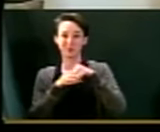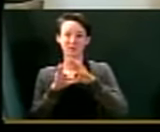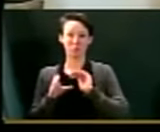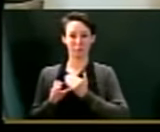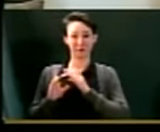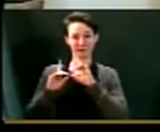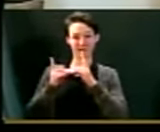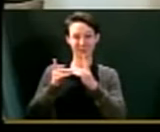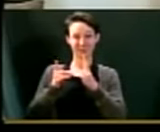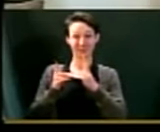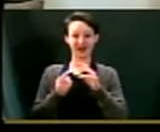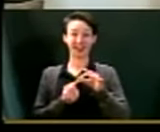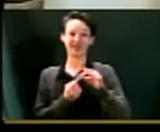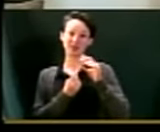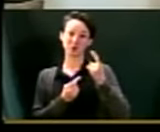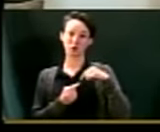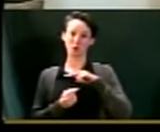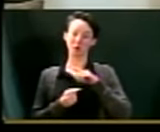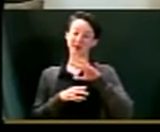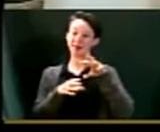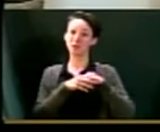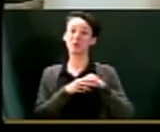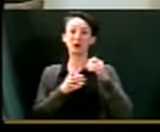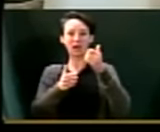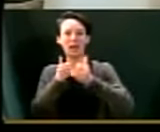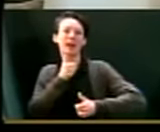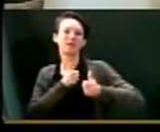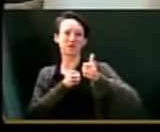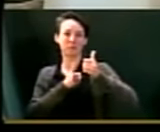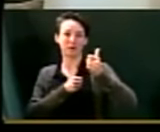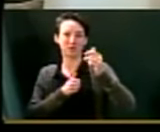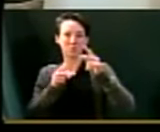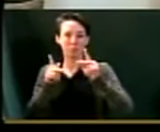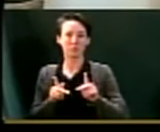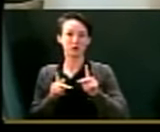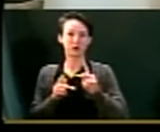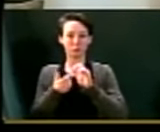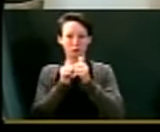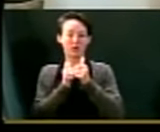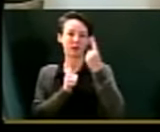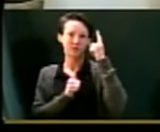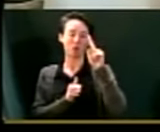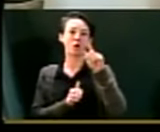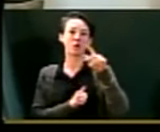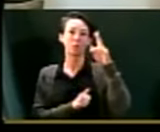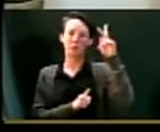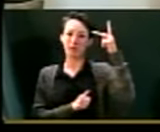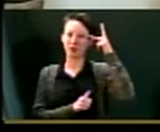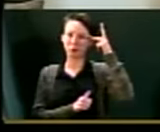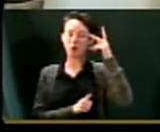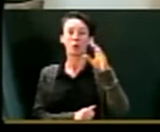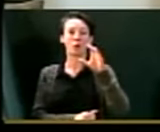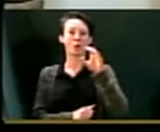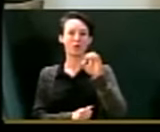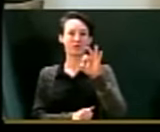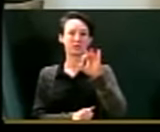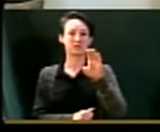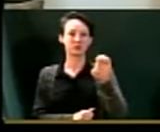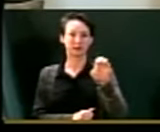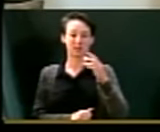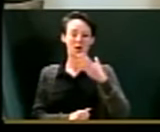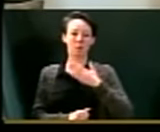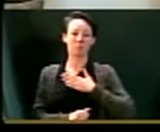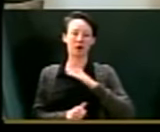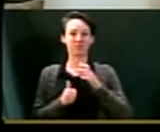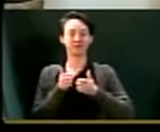unless we include every person running for political office. So that is the largest concern to me. I would like to have